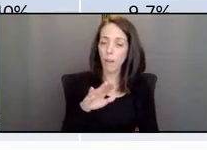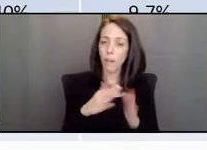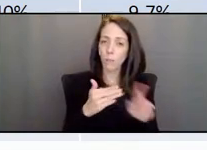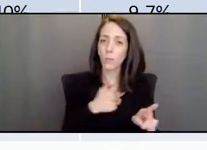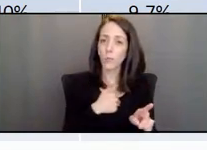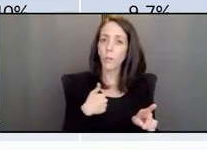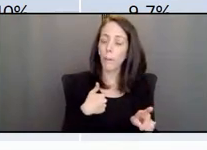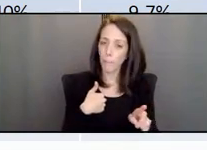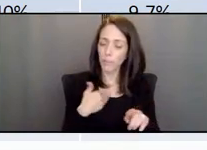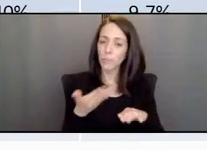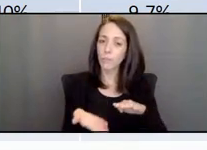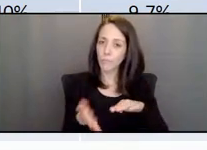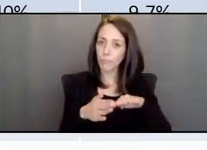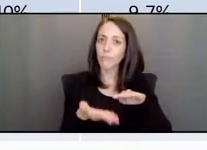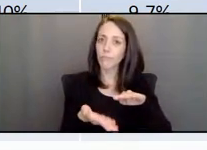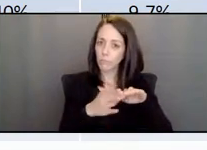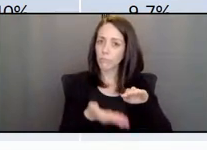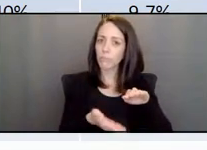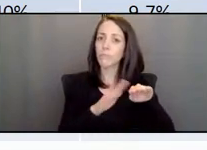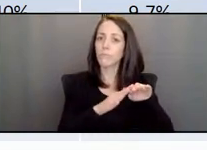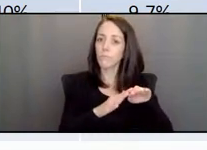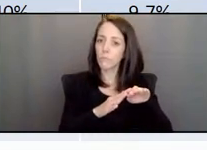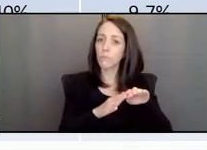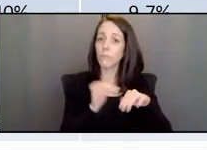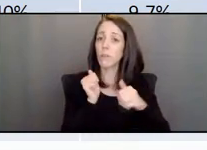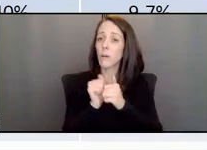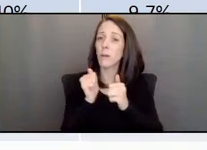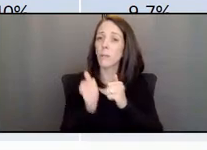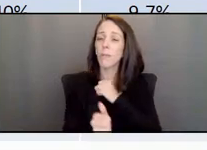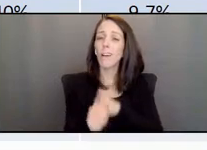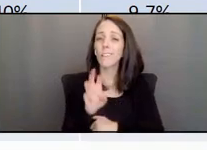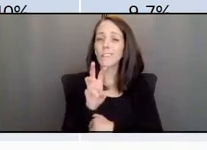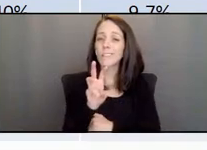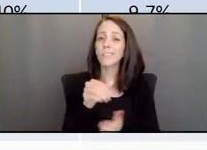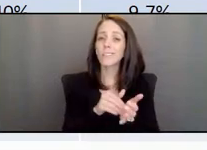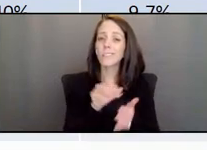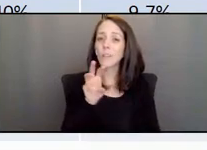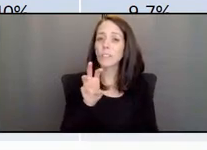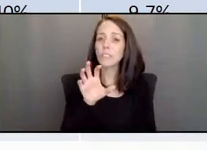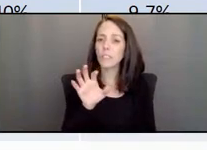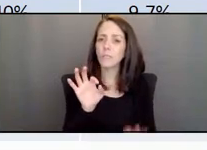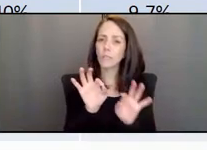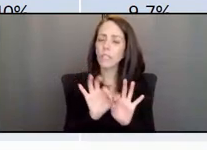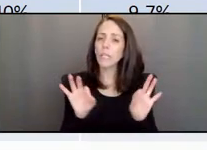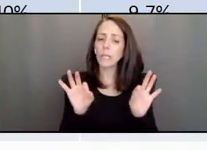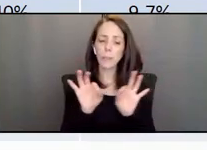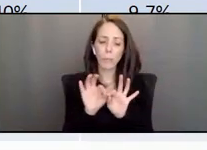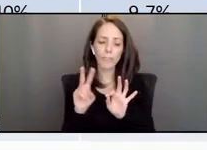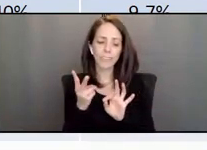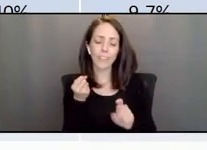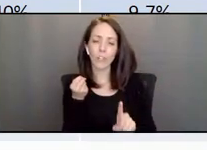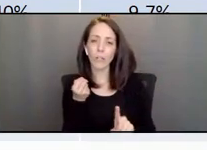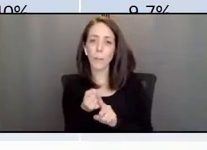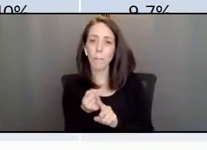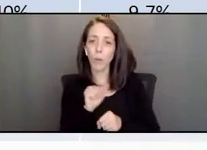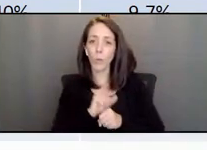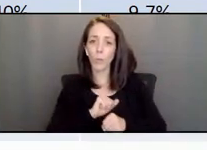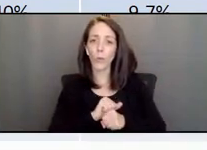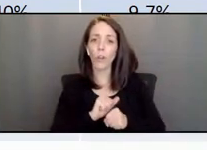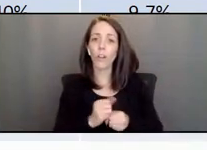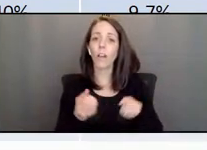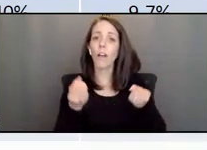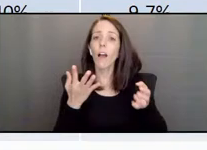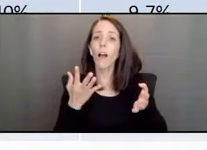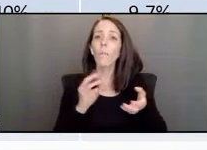vaccines administered in our community events surpassed 6,600. And an important secondary impact of this work is the number of medical records numbers